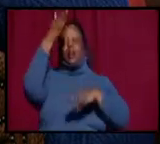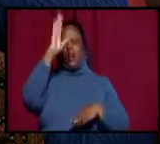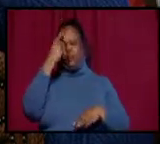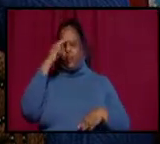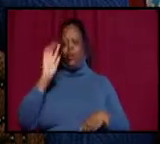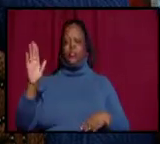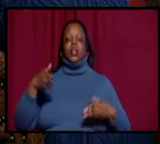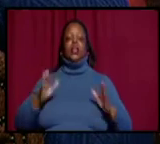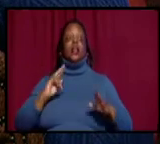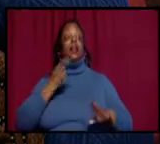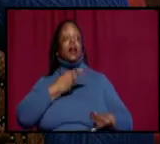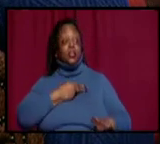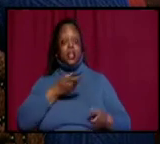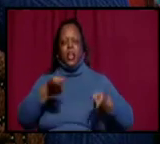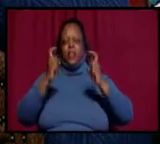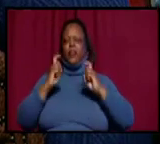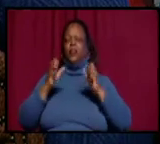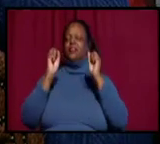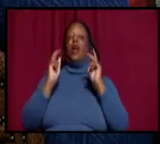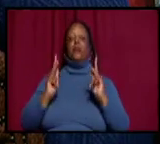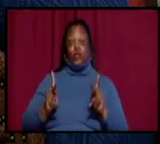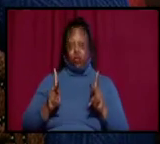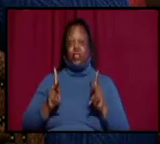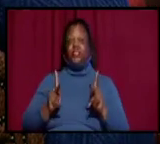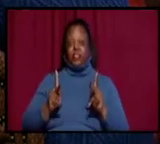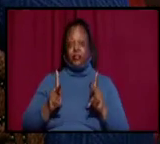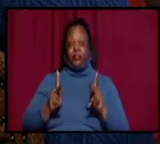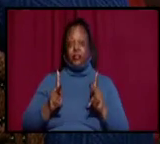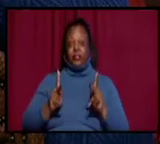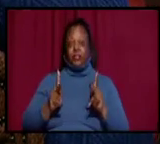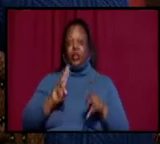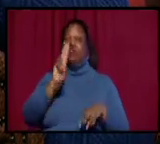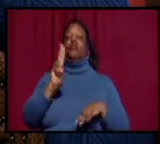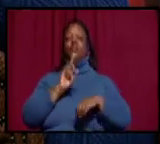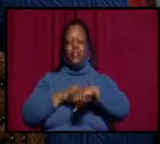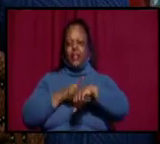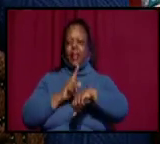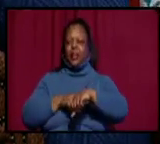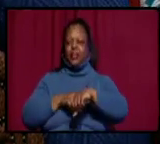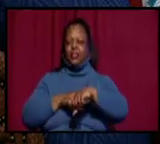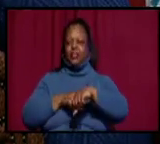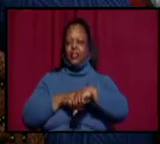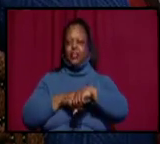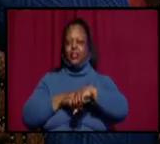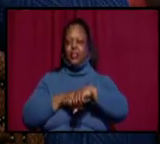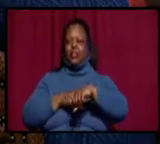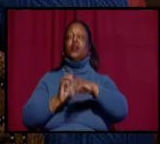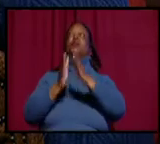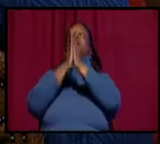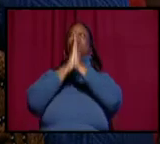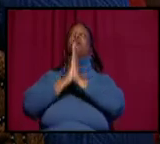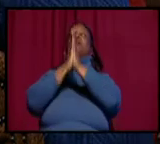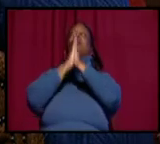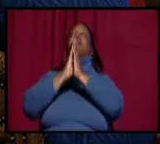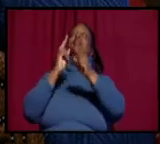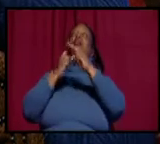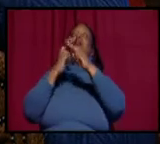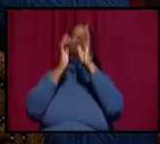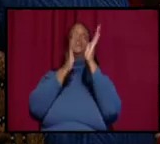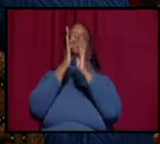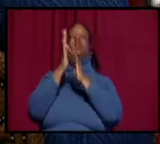his allowing us and giving us this opportunity to take this time to call on the name of